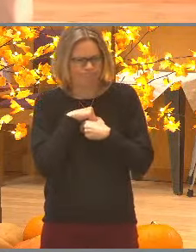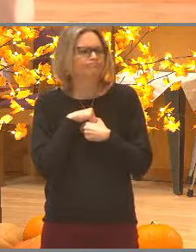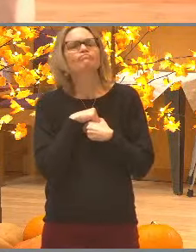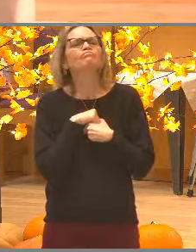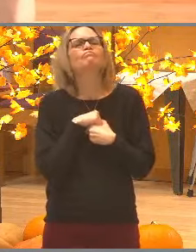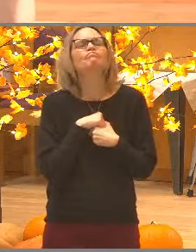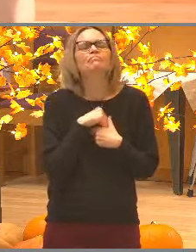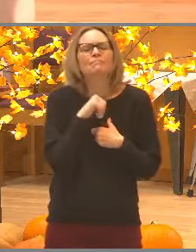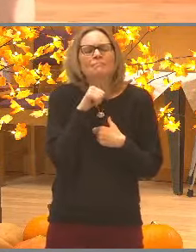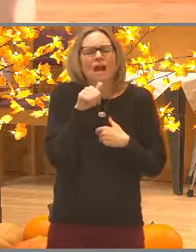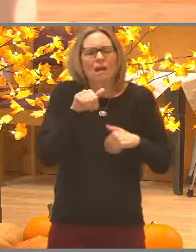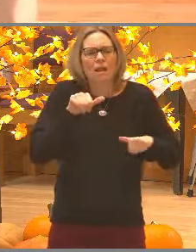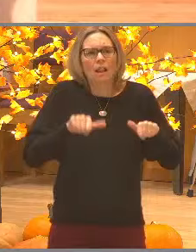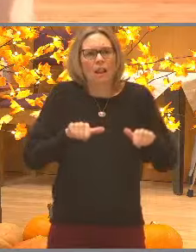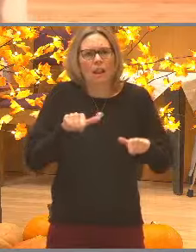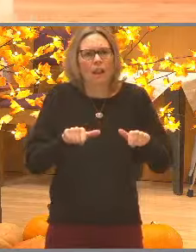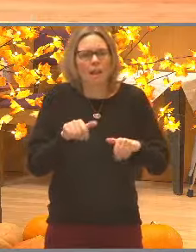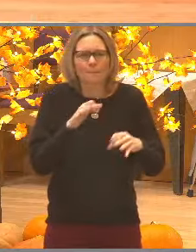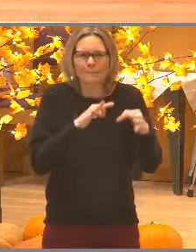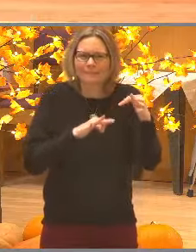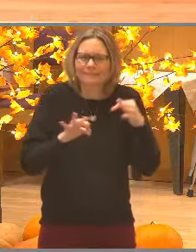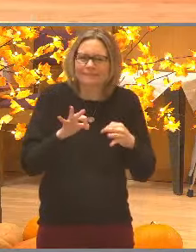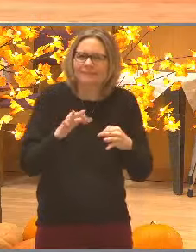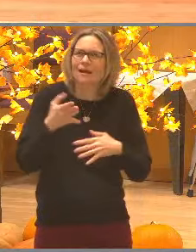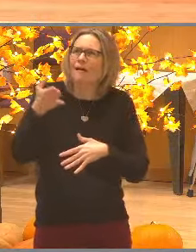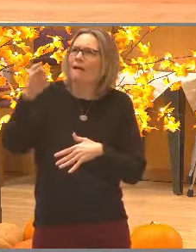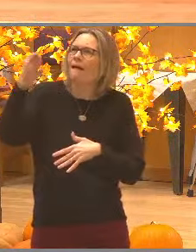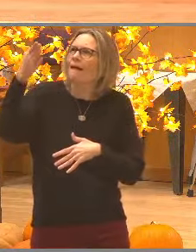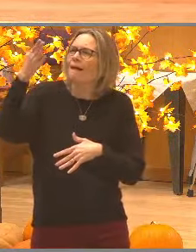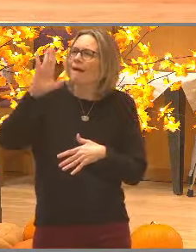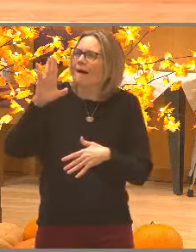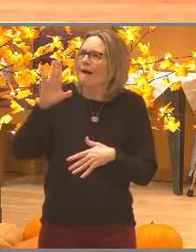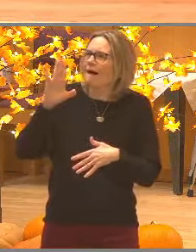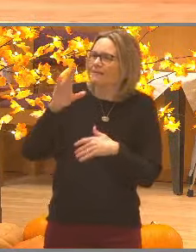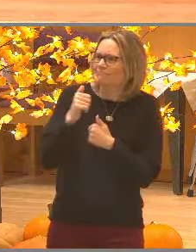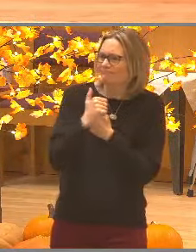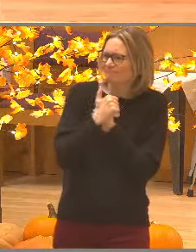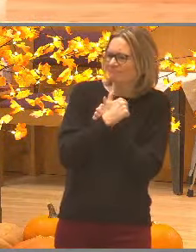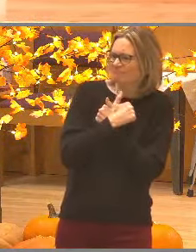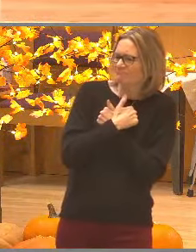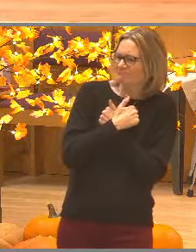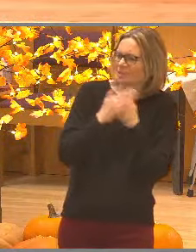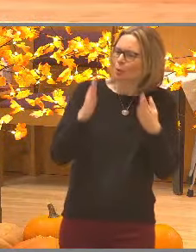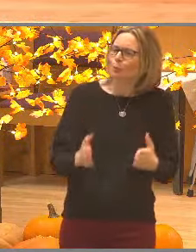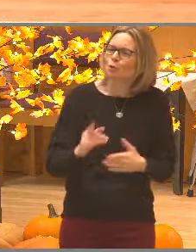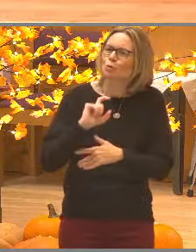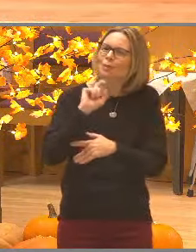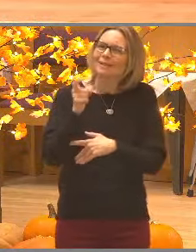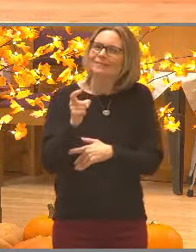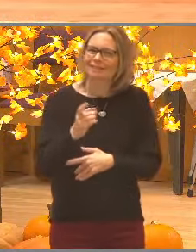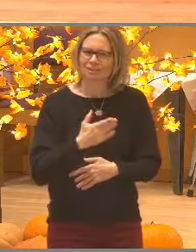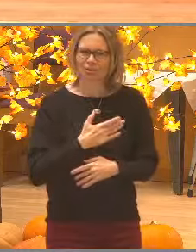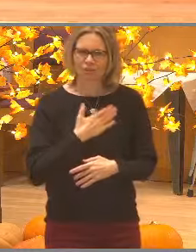reluctantly, but God loves a giver who gives cheerfully.